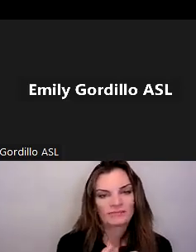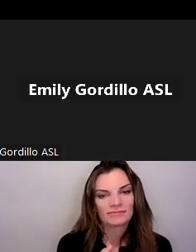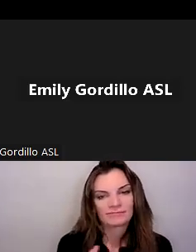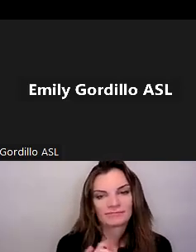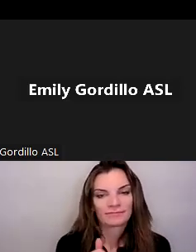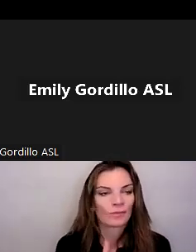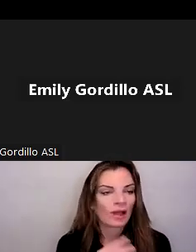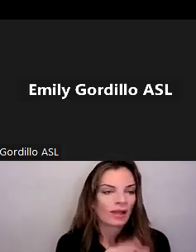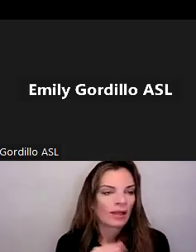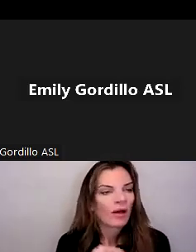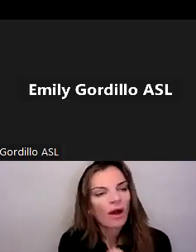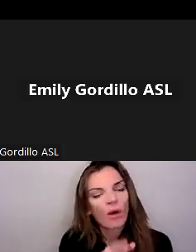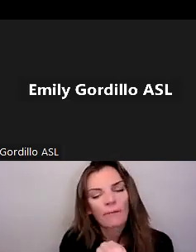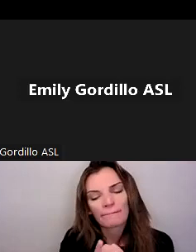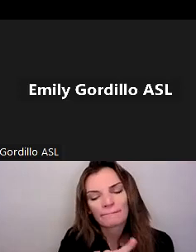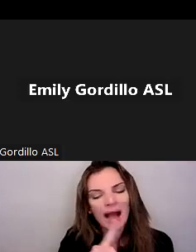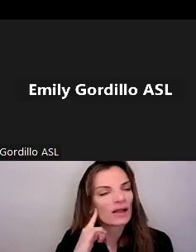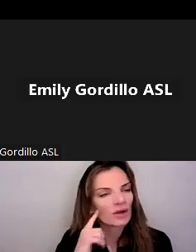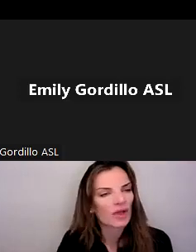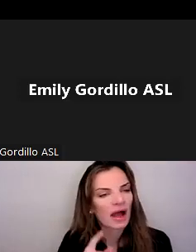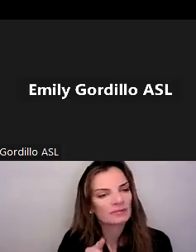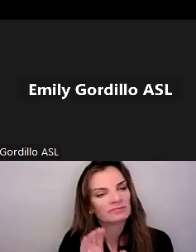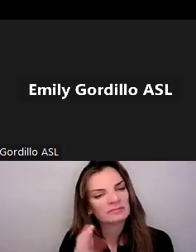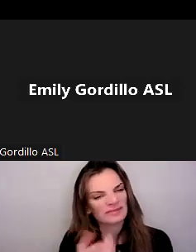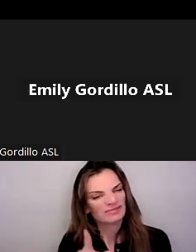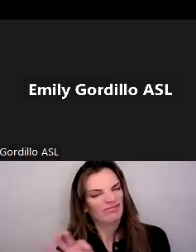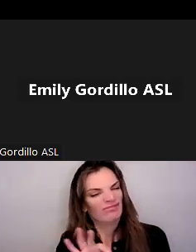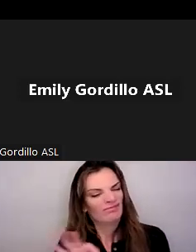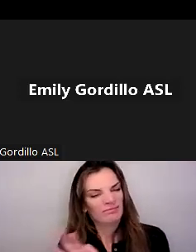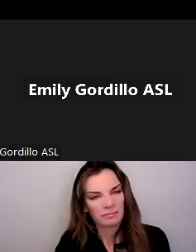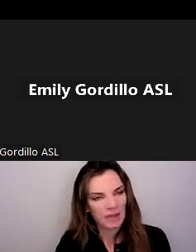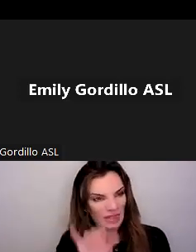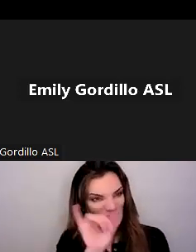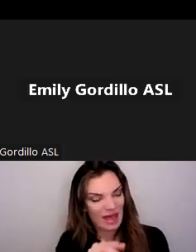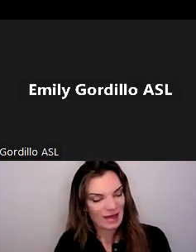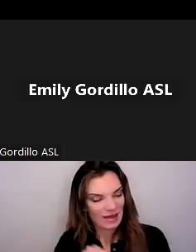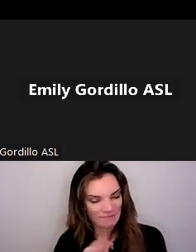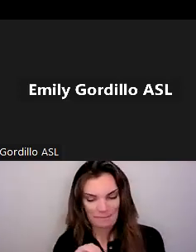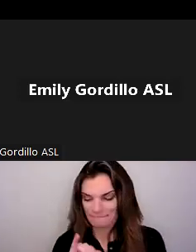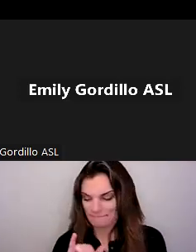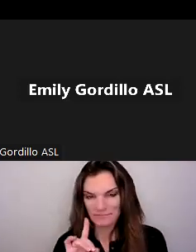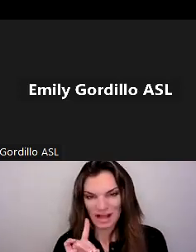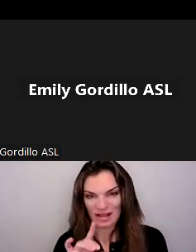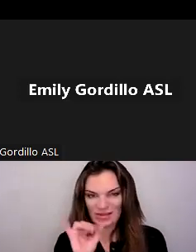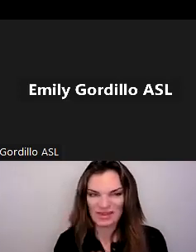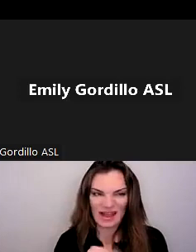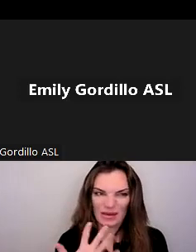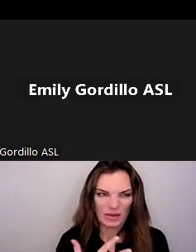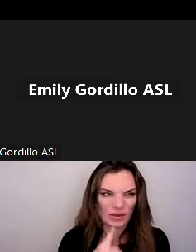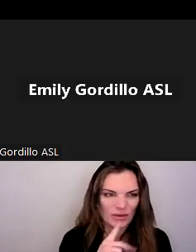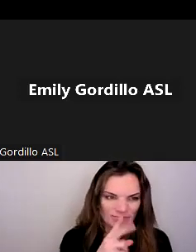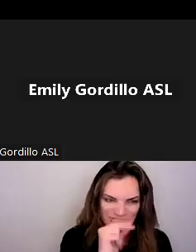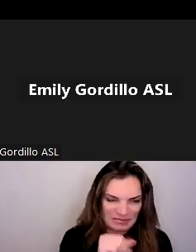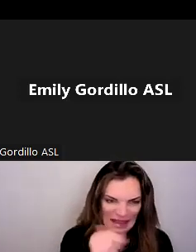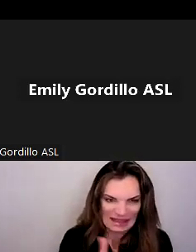like a mild hearing loss and tell somebody that they don't have any problems, because that actually does cause a lot of difficulty for a lot of people.